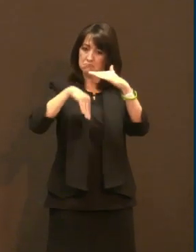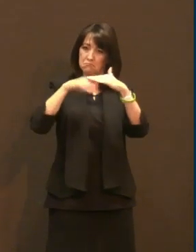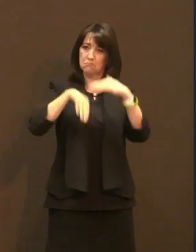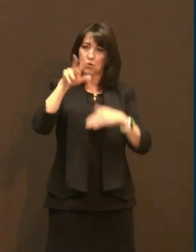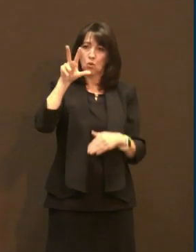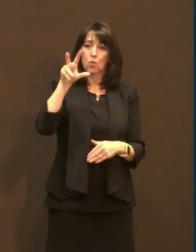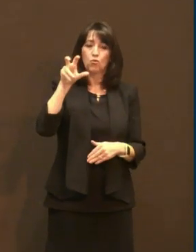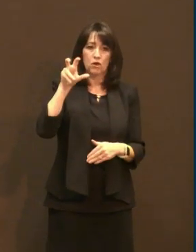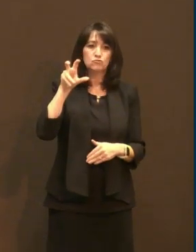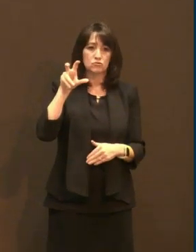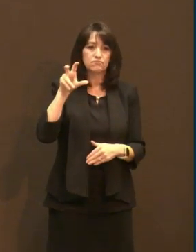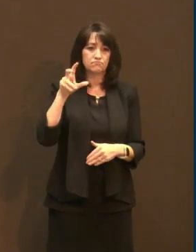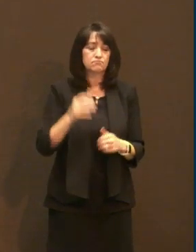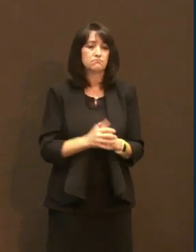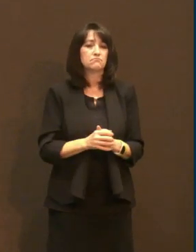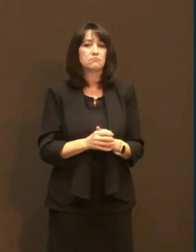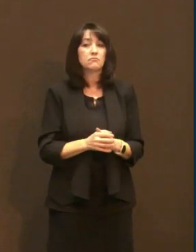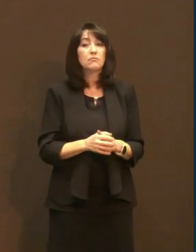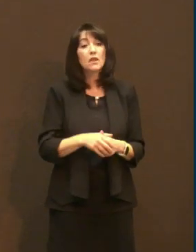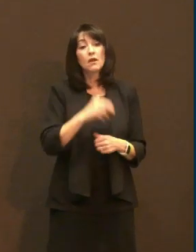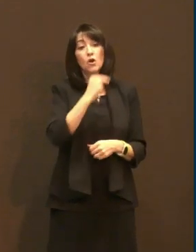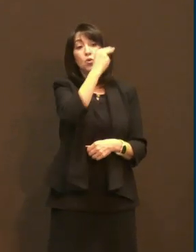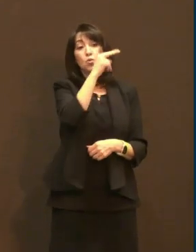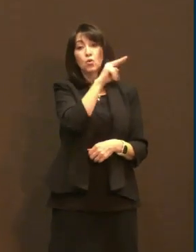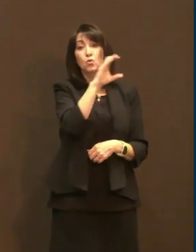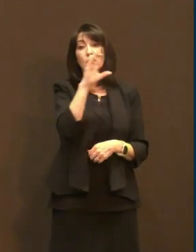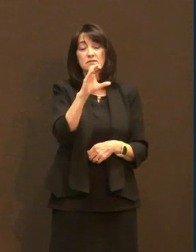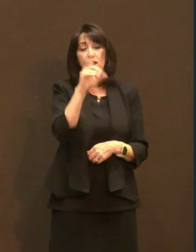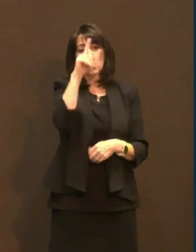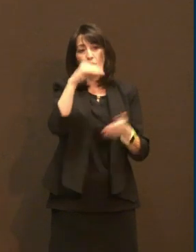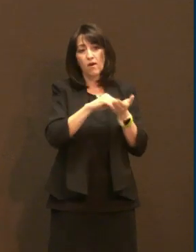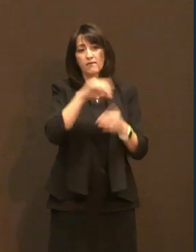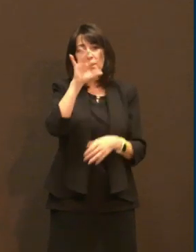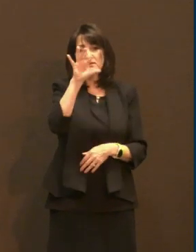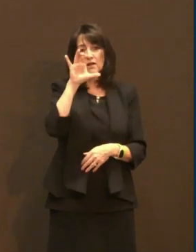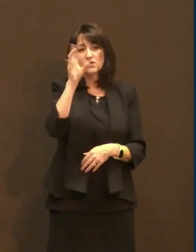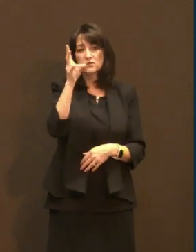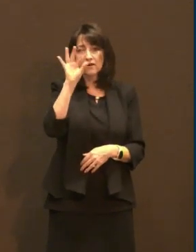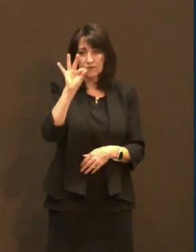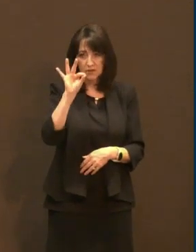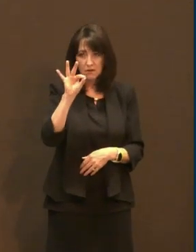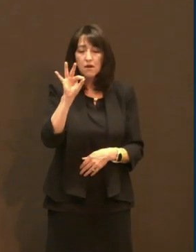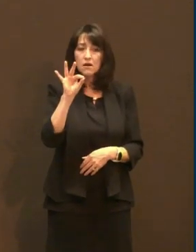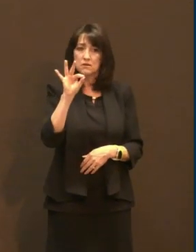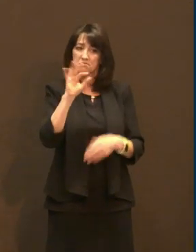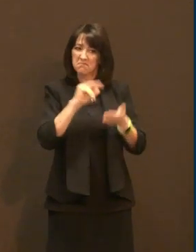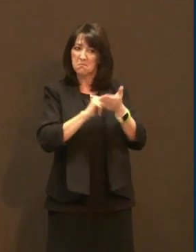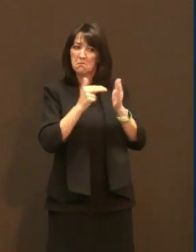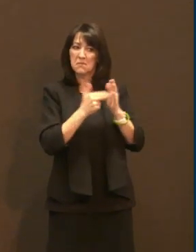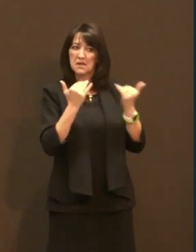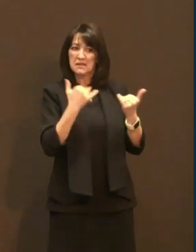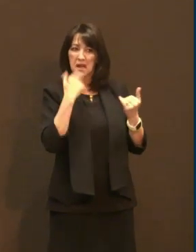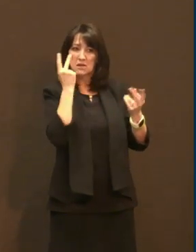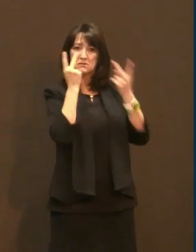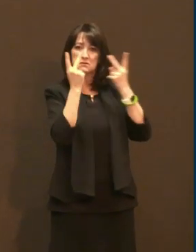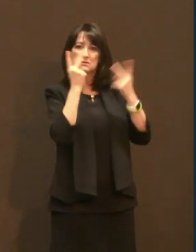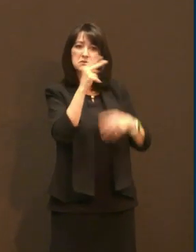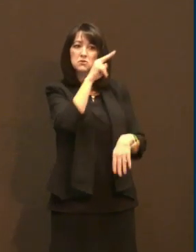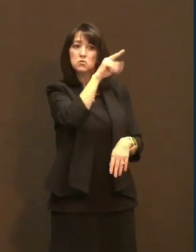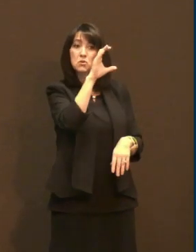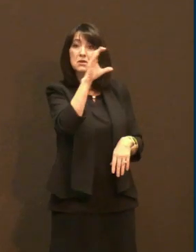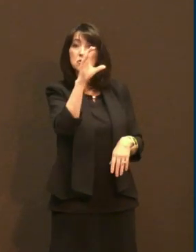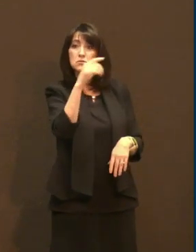trending just under 2,000 positive cases, and again, flattening out. Kent County is